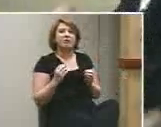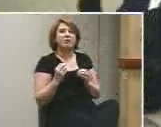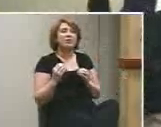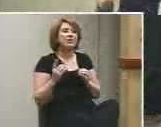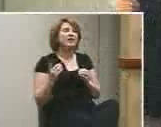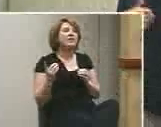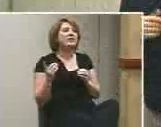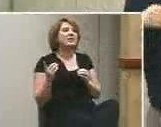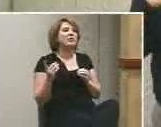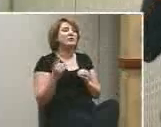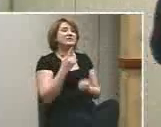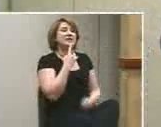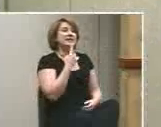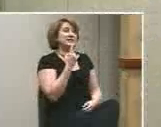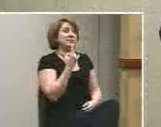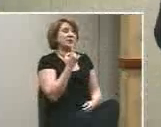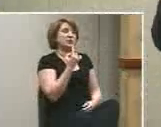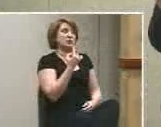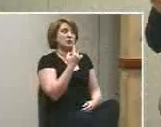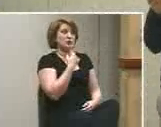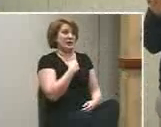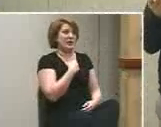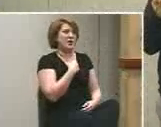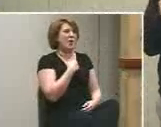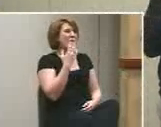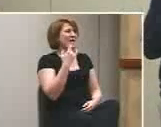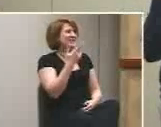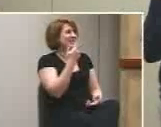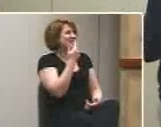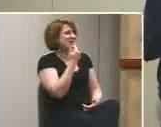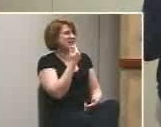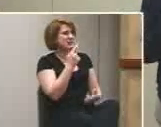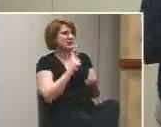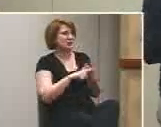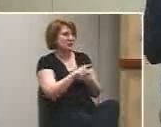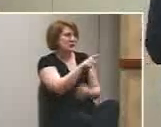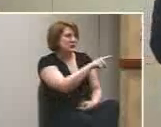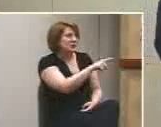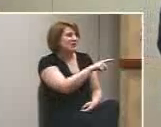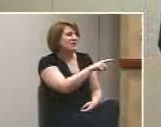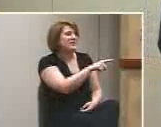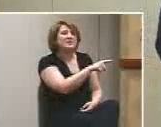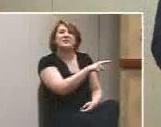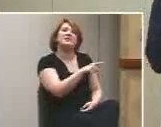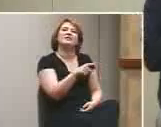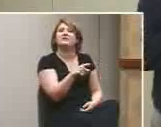Teacher's going to come over and say something to me. Why is that amusing to you?